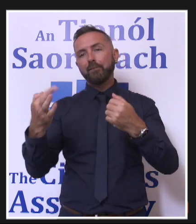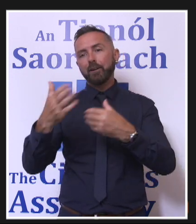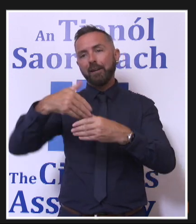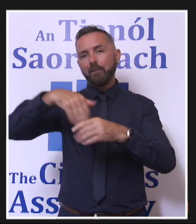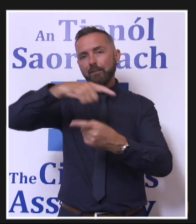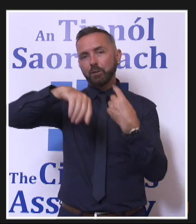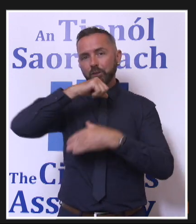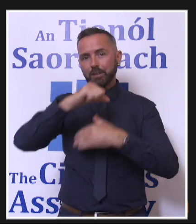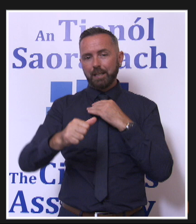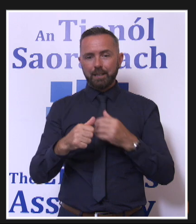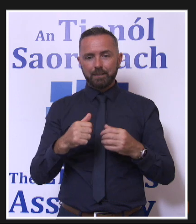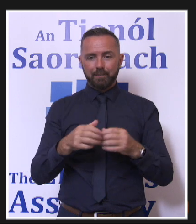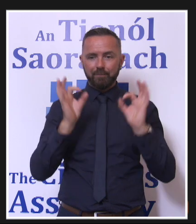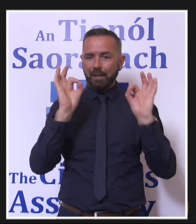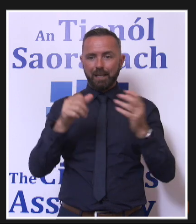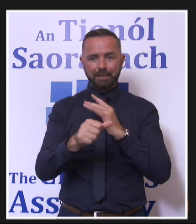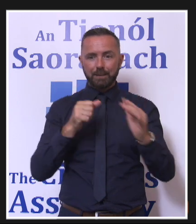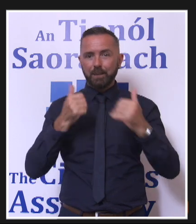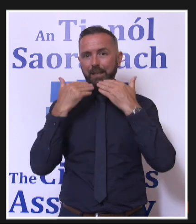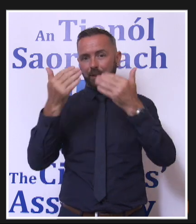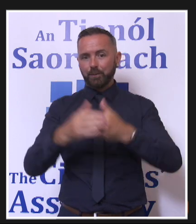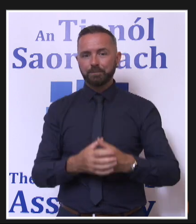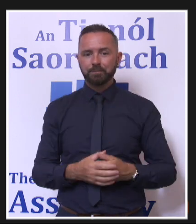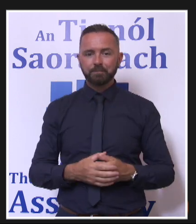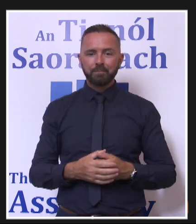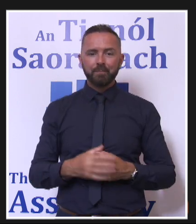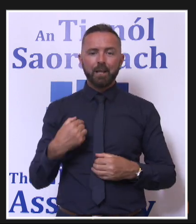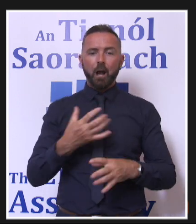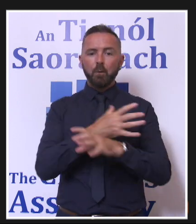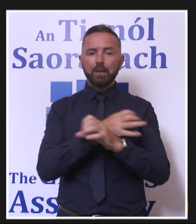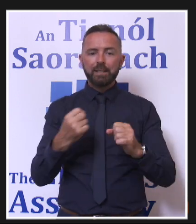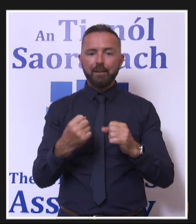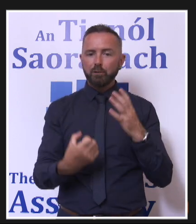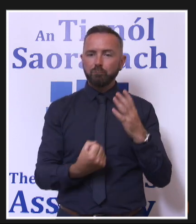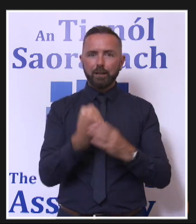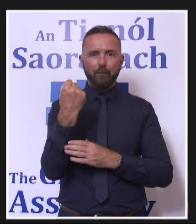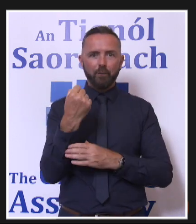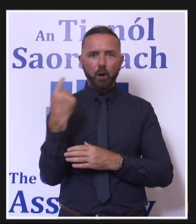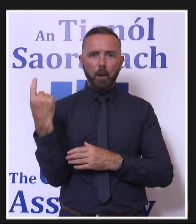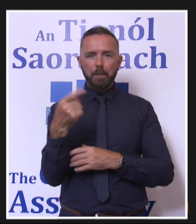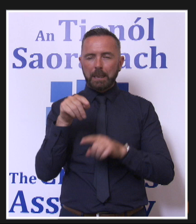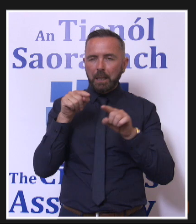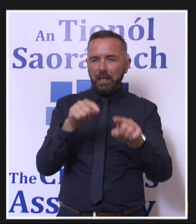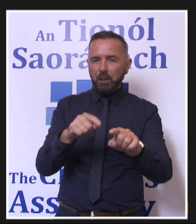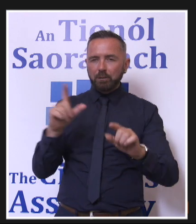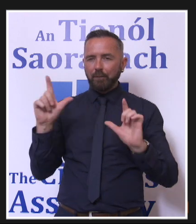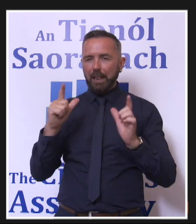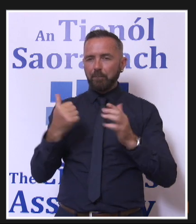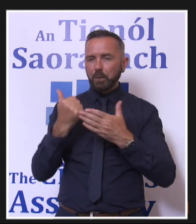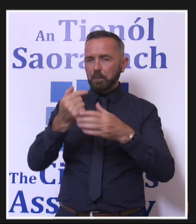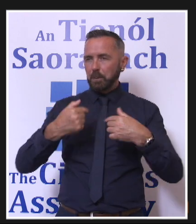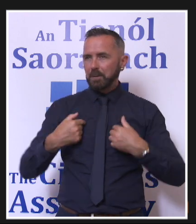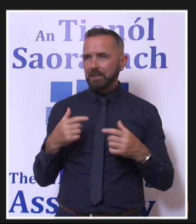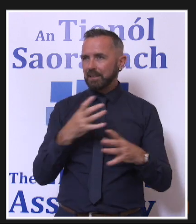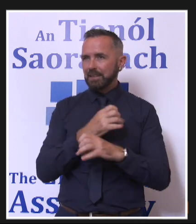been an amazing experience to be with you all. I'll never recover from being accused of being a Liverpool supporter, but I'll let that go for now.